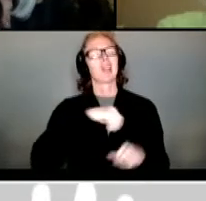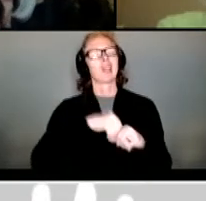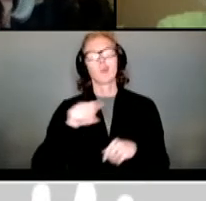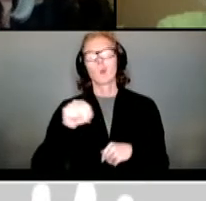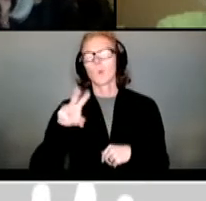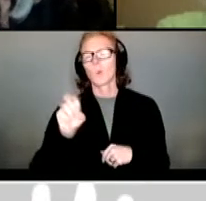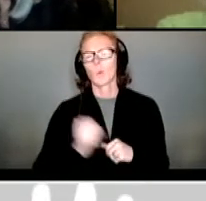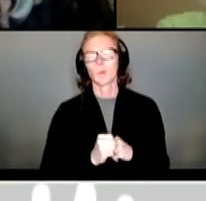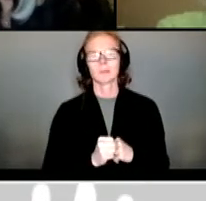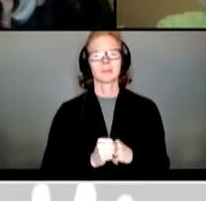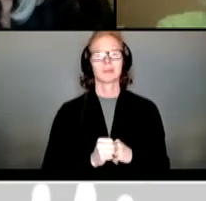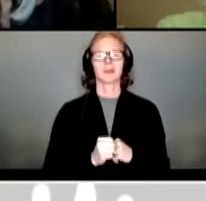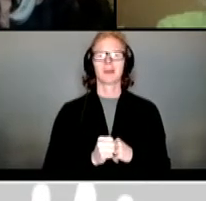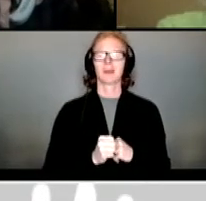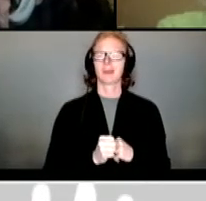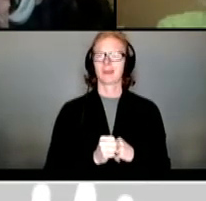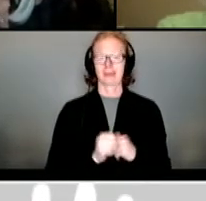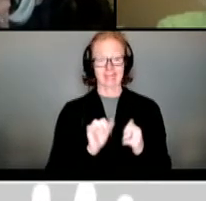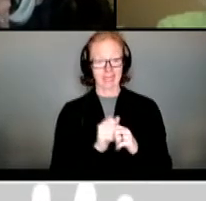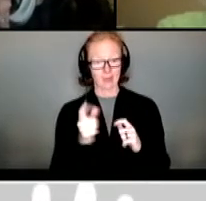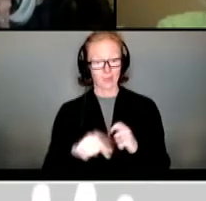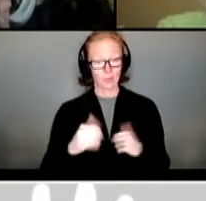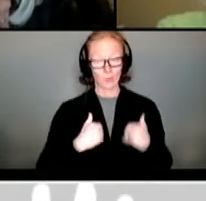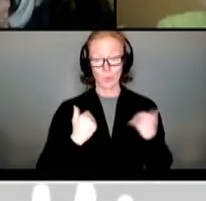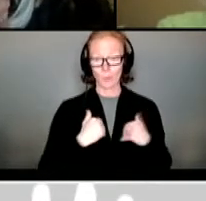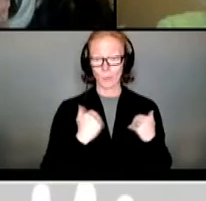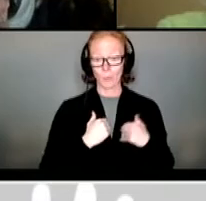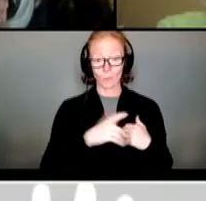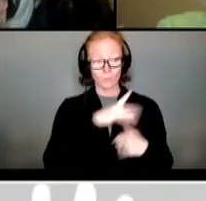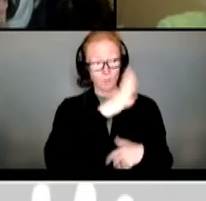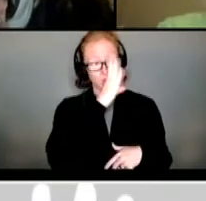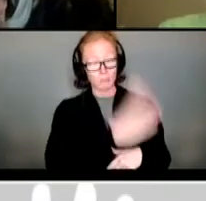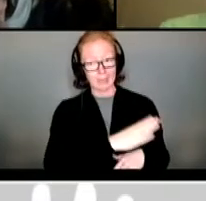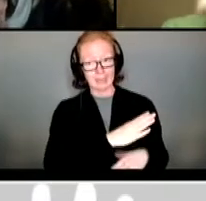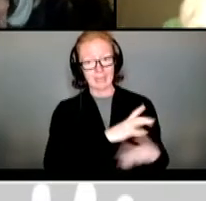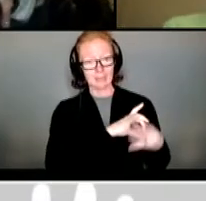about how youth are directly